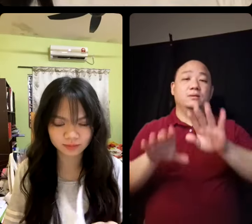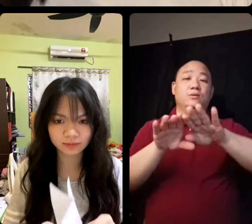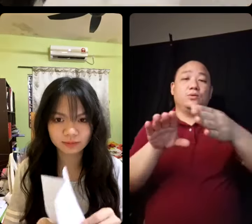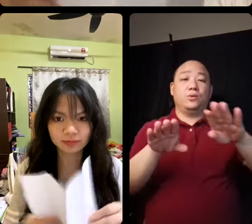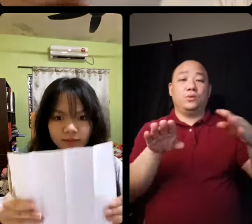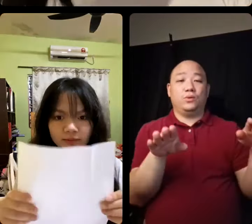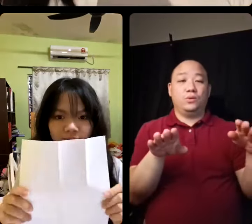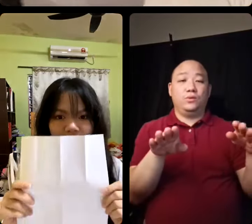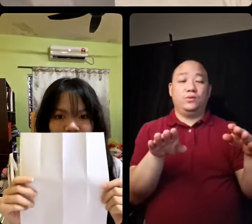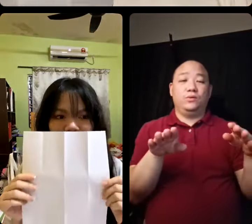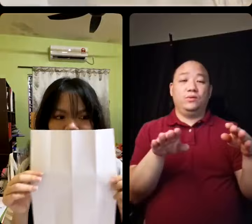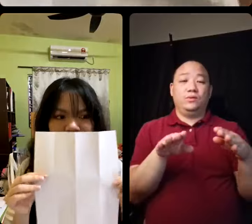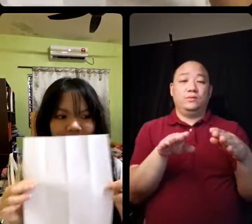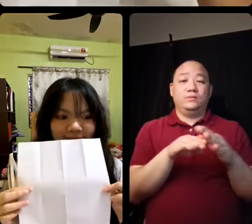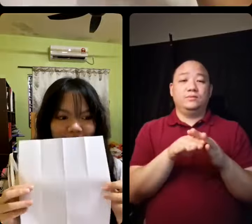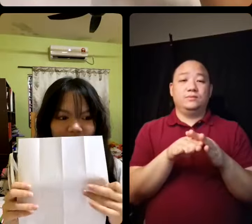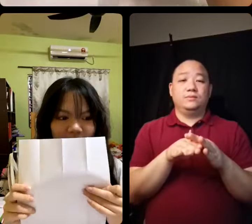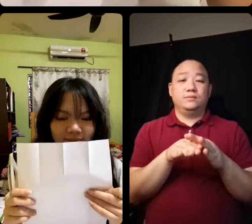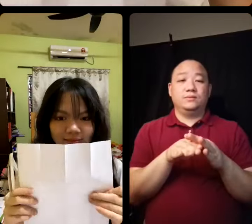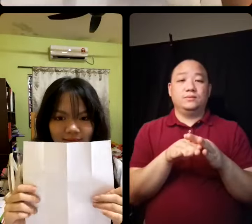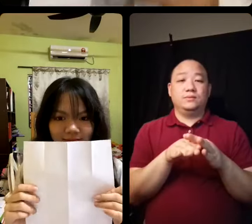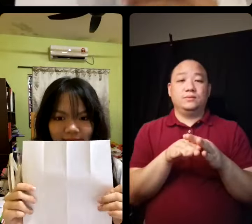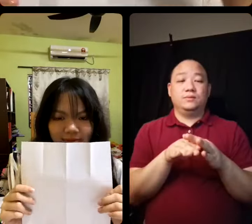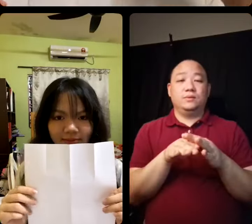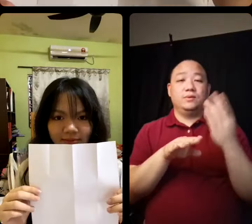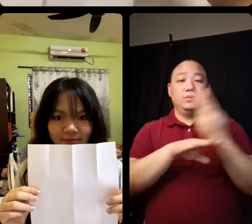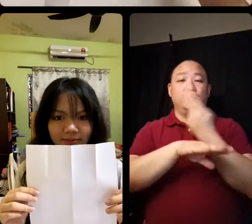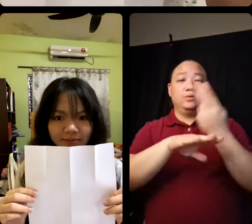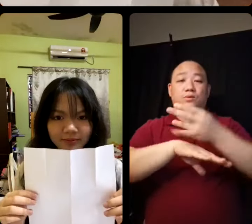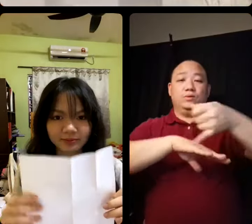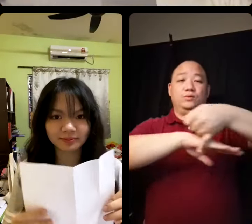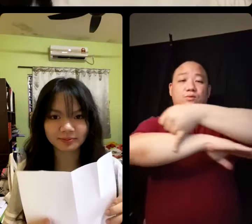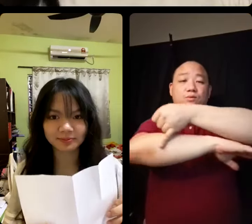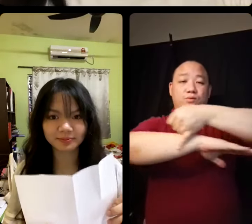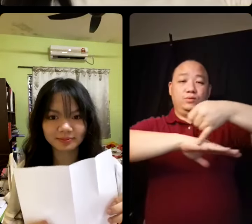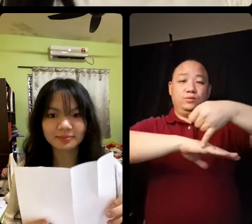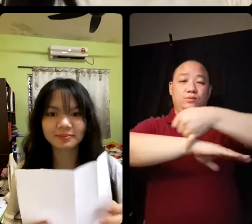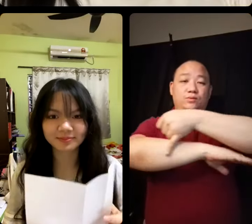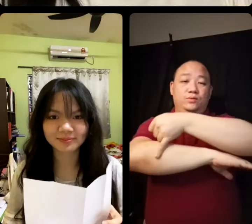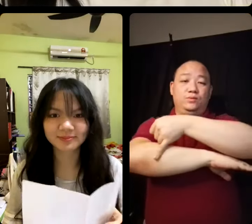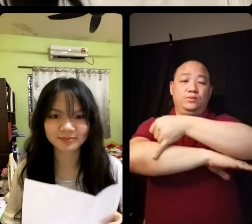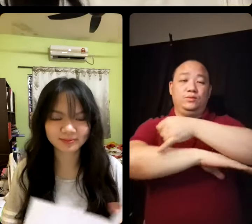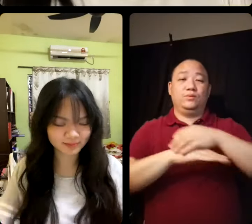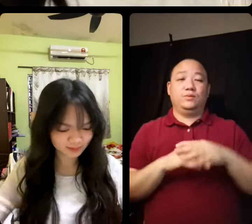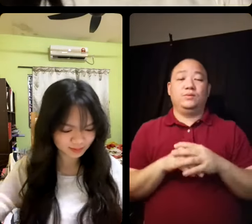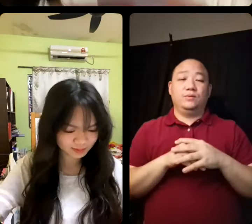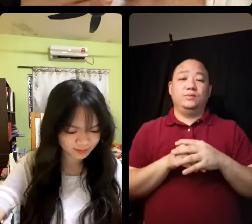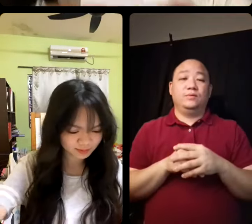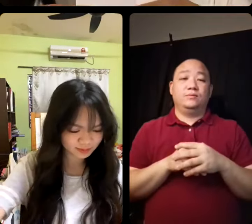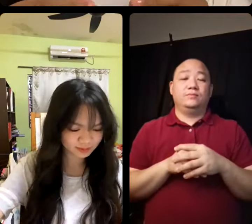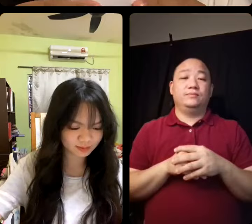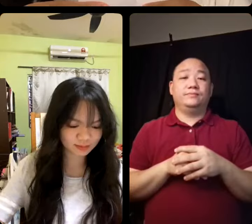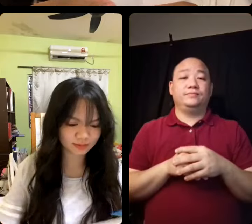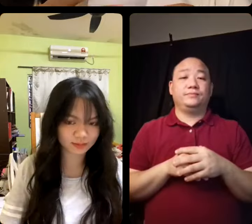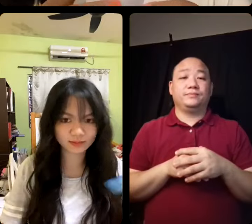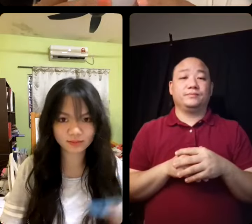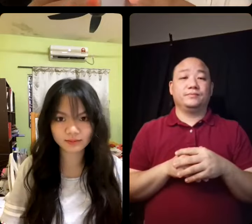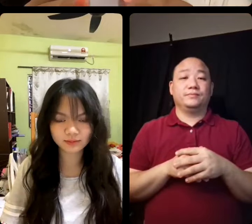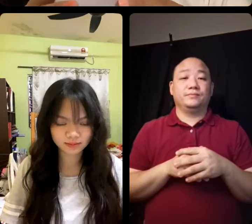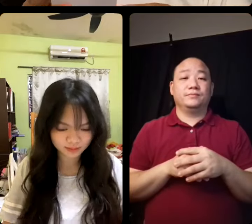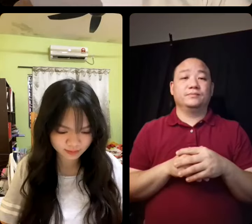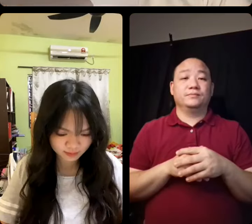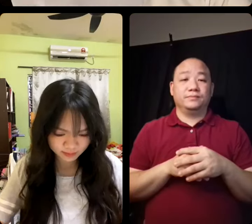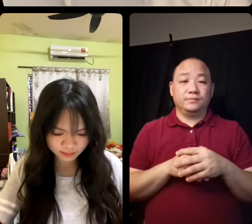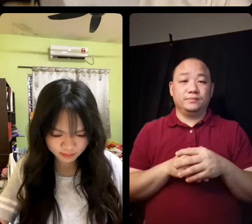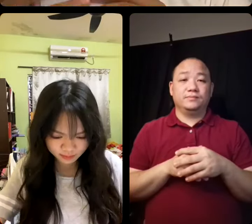simple. Everyone, use the ruler to divide the paper into 4. Okay? So 4 stripes. So basically, this is what we are going to get. Alright?